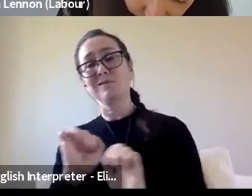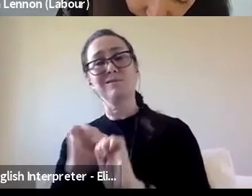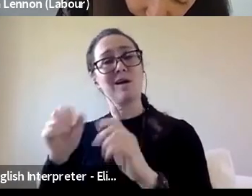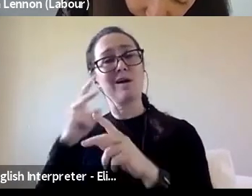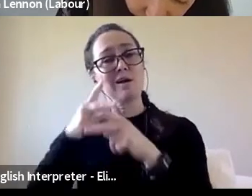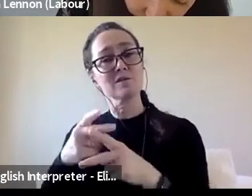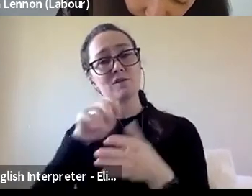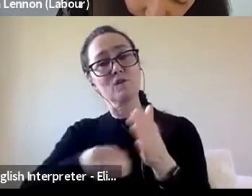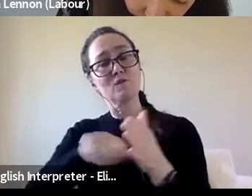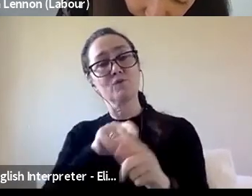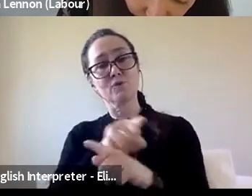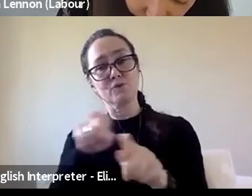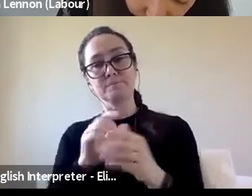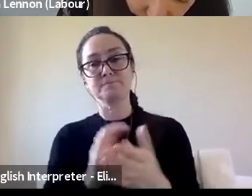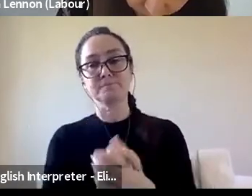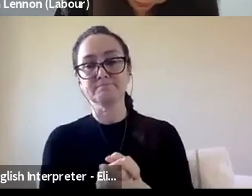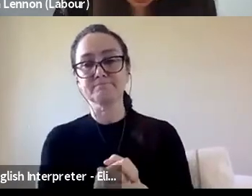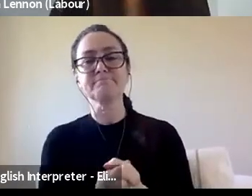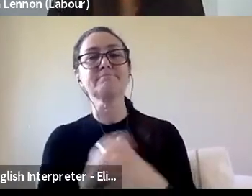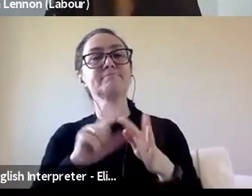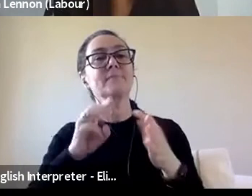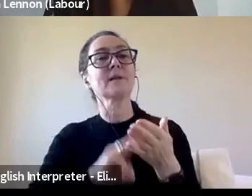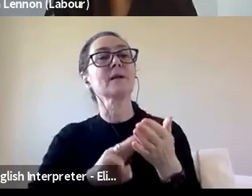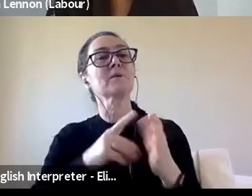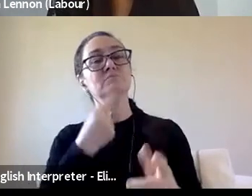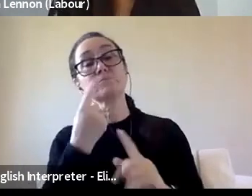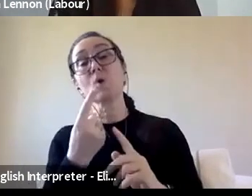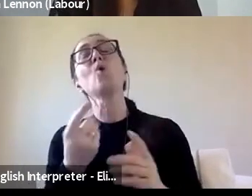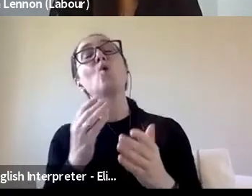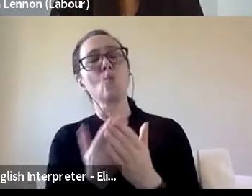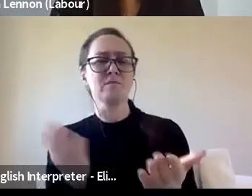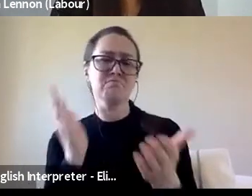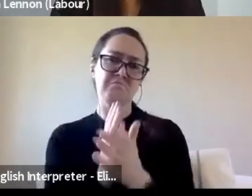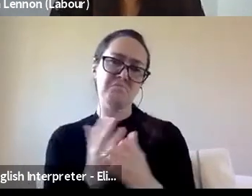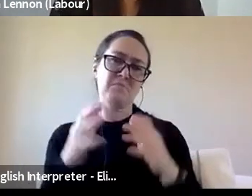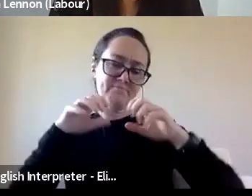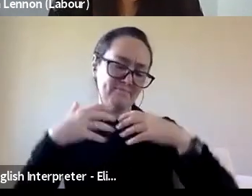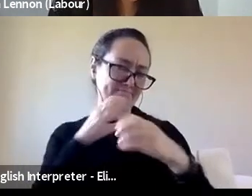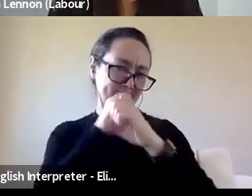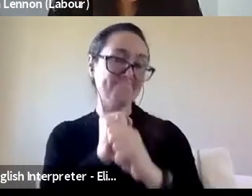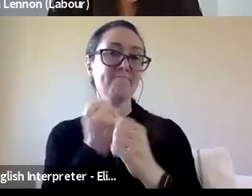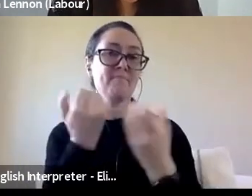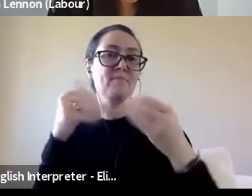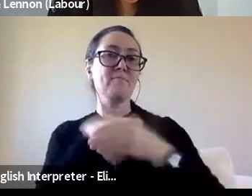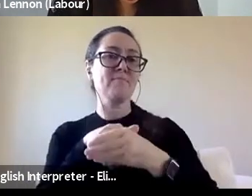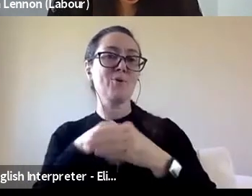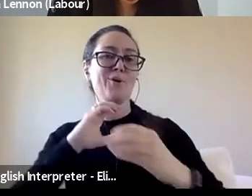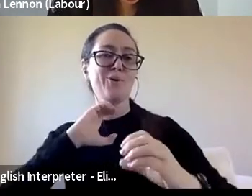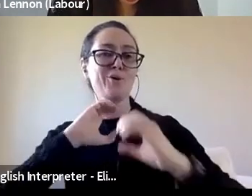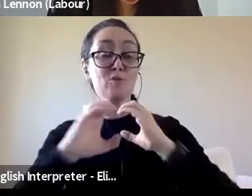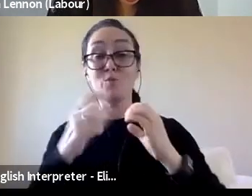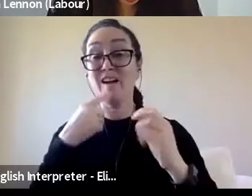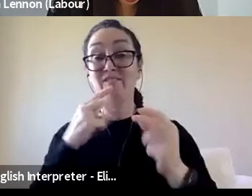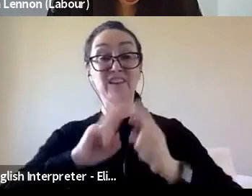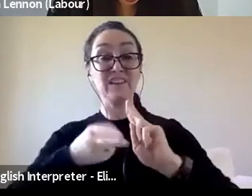Well, in the SNP, we are absolutely committed to inclusive communication. We have BSL interpreters at all our national events and